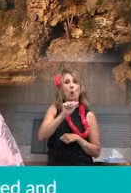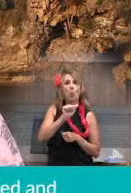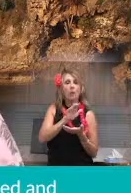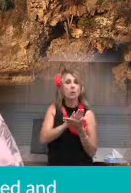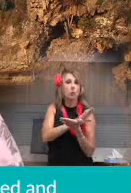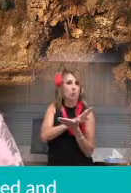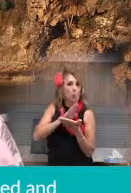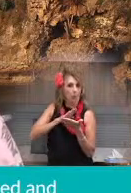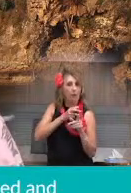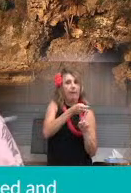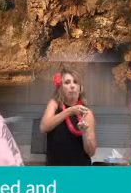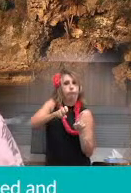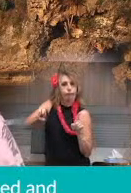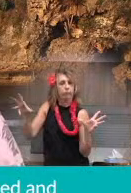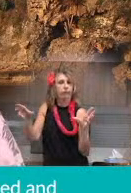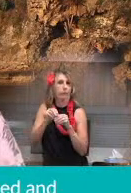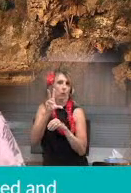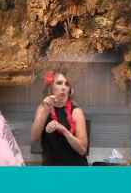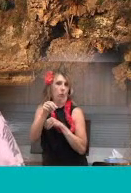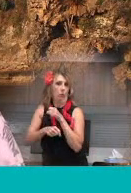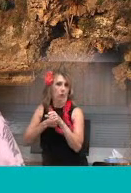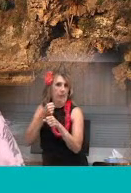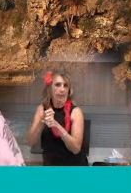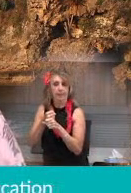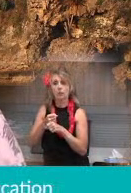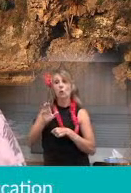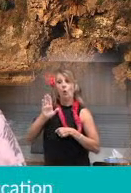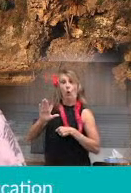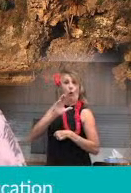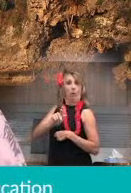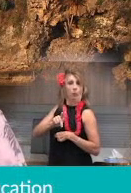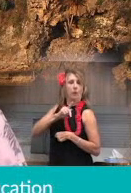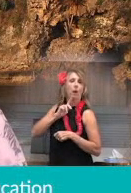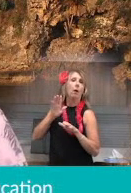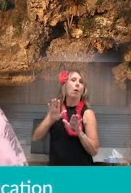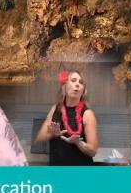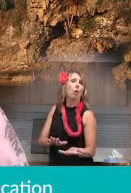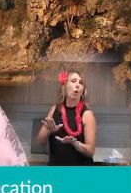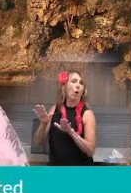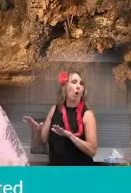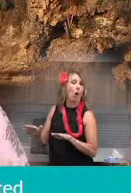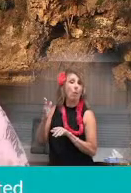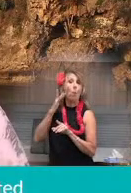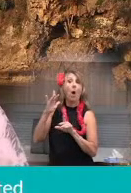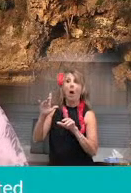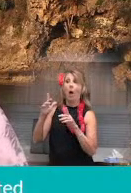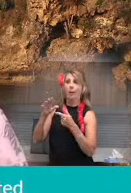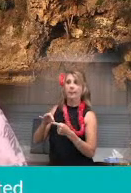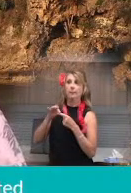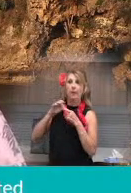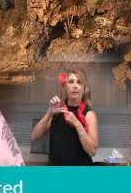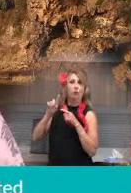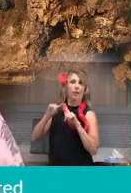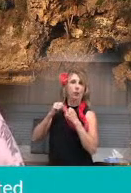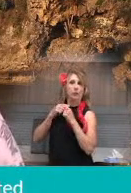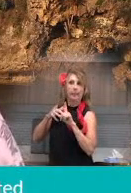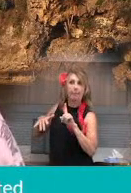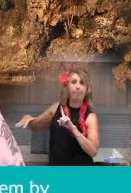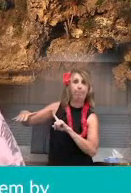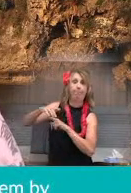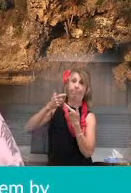and gentle demeanor was always appreciated and essential in keeping the large special education team organized and